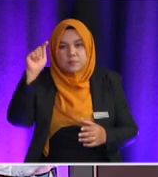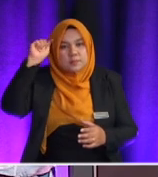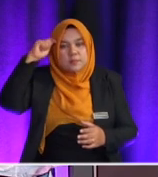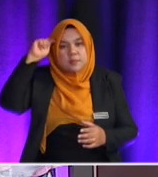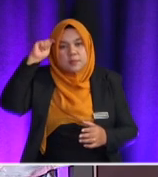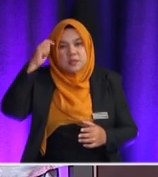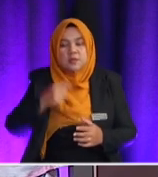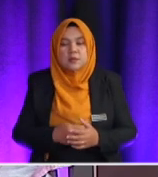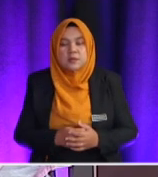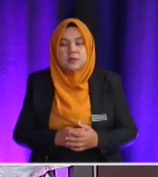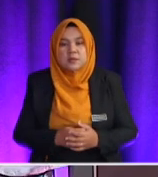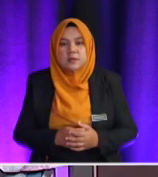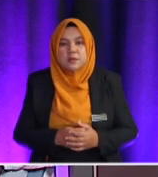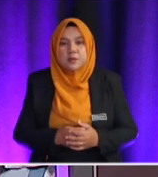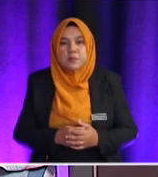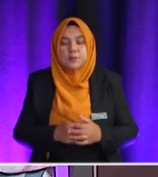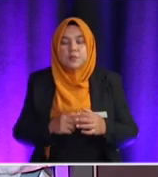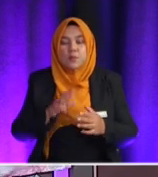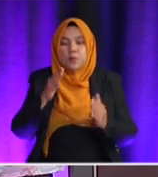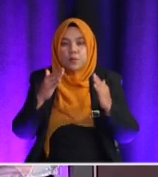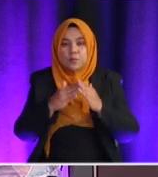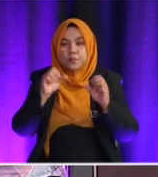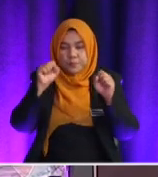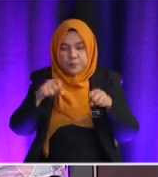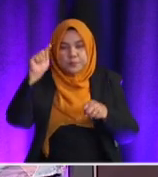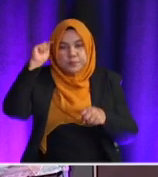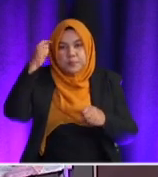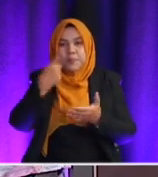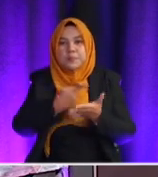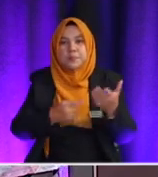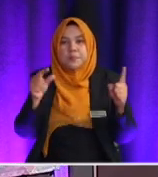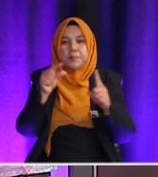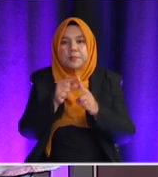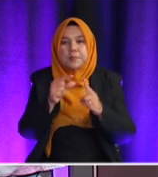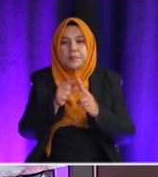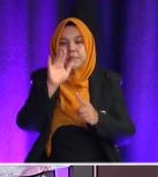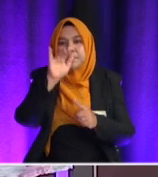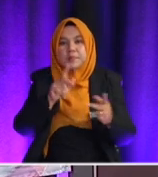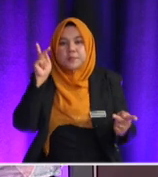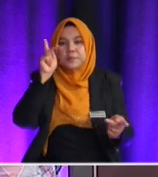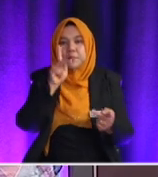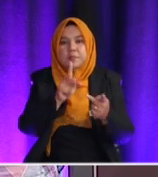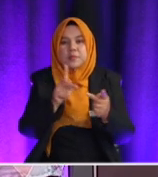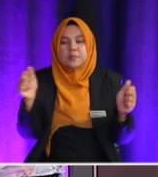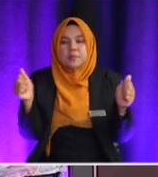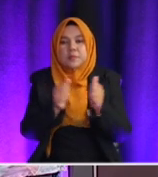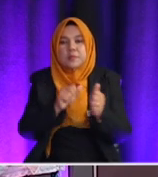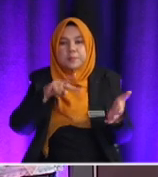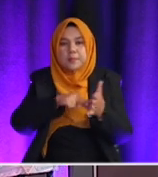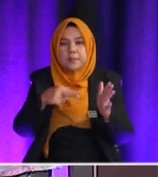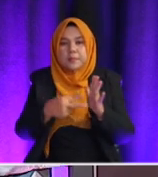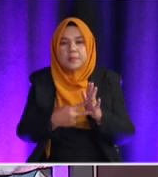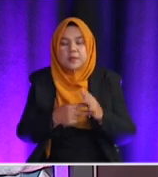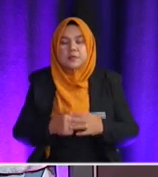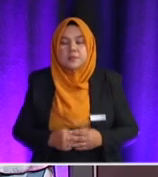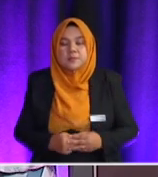those out there, you also can guess what are the words suitable for the definition here. All right.